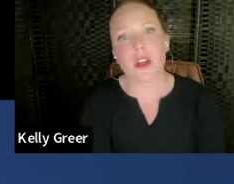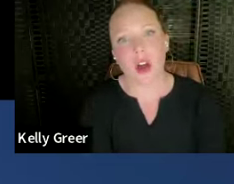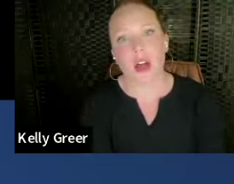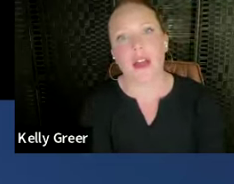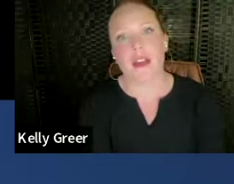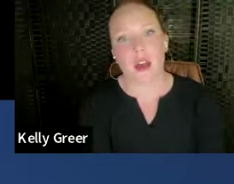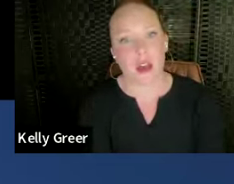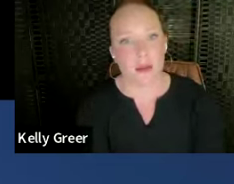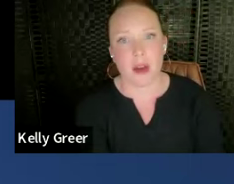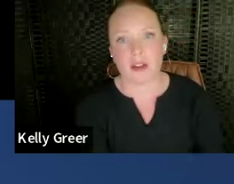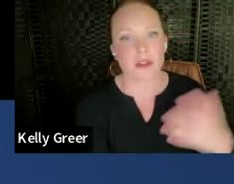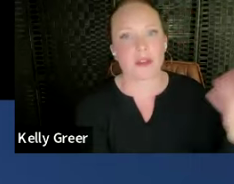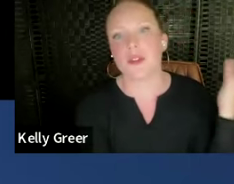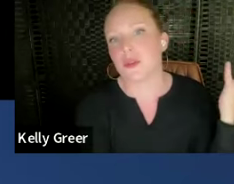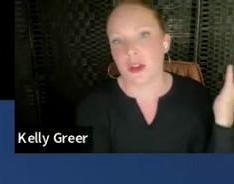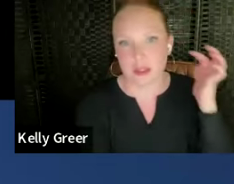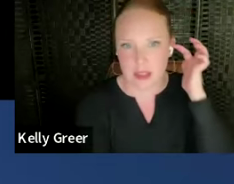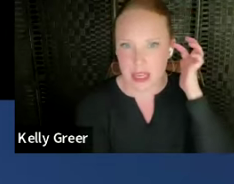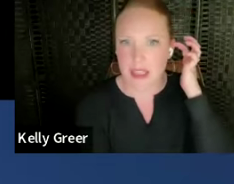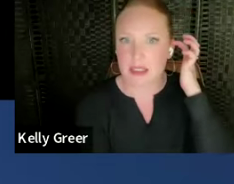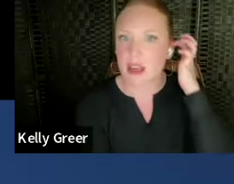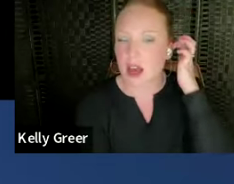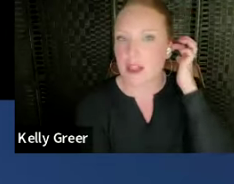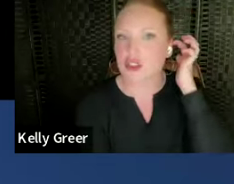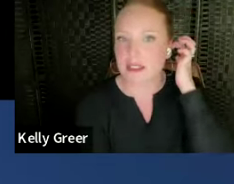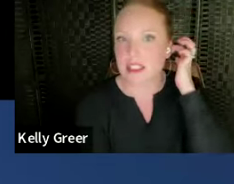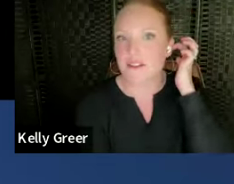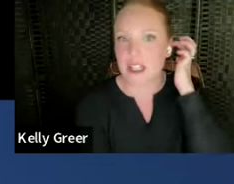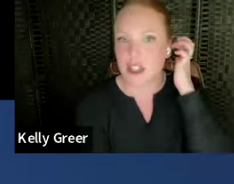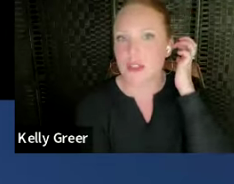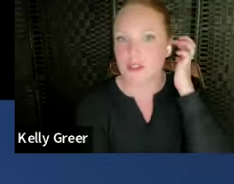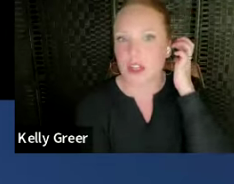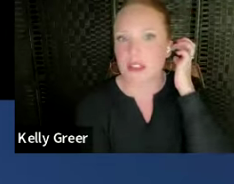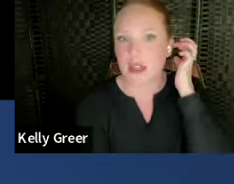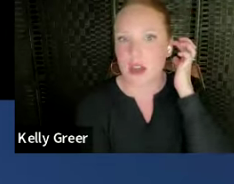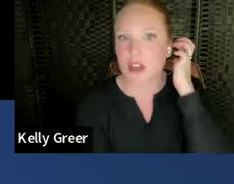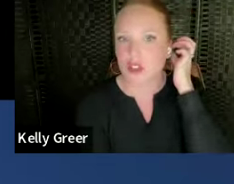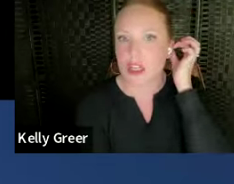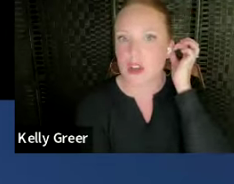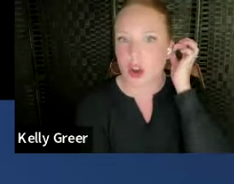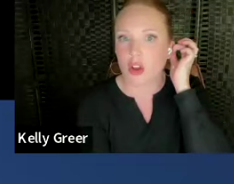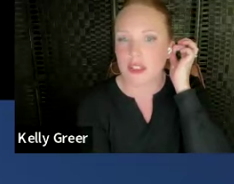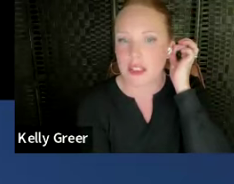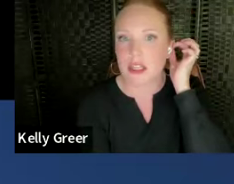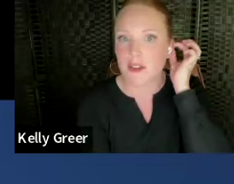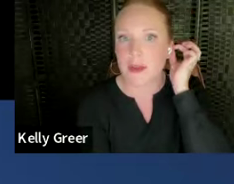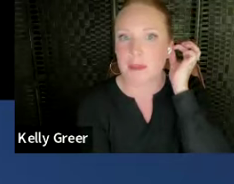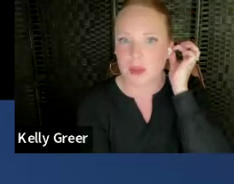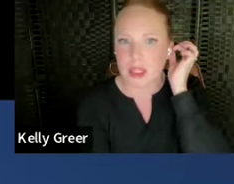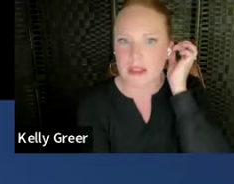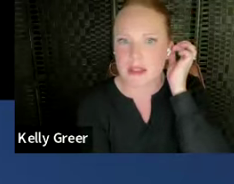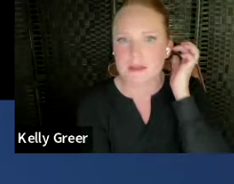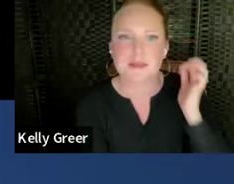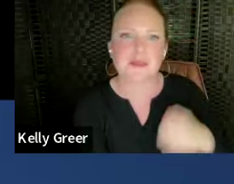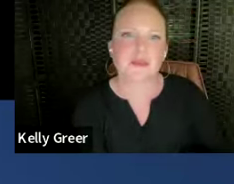currently working on a slew of things addressing different issues as far as technology in all DC